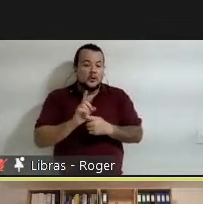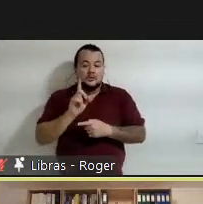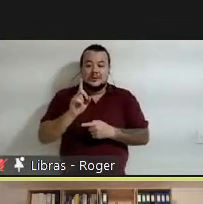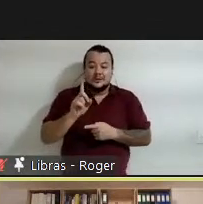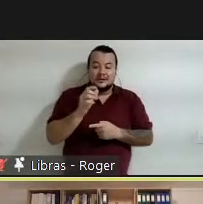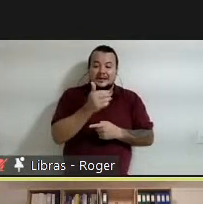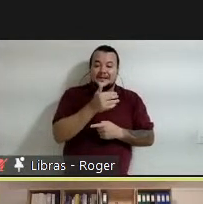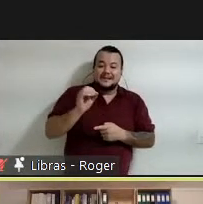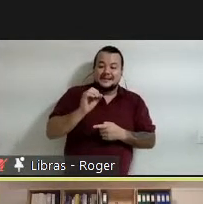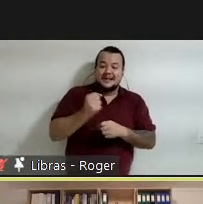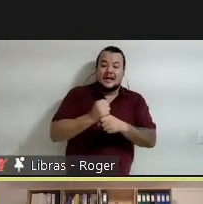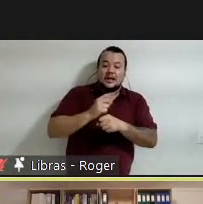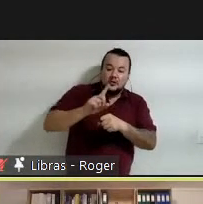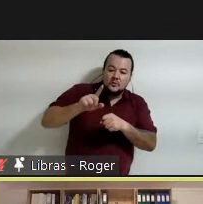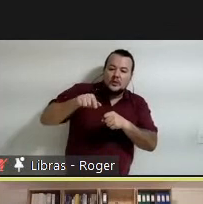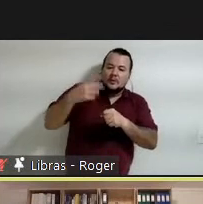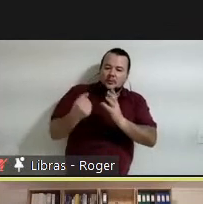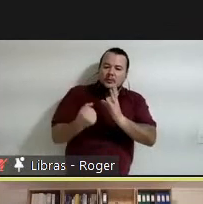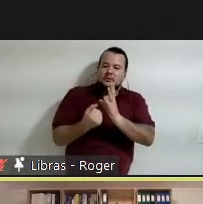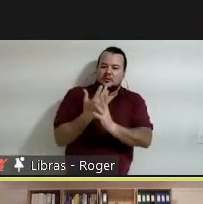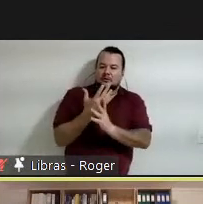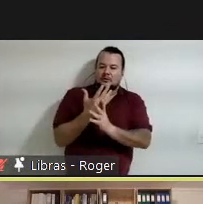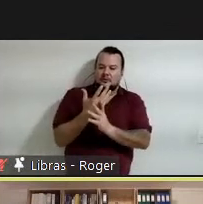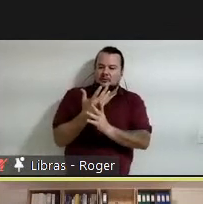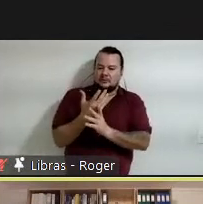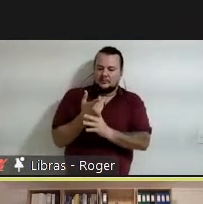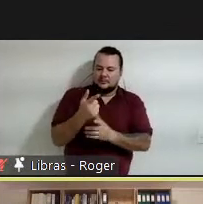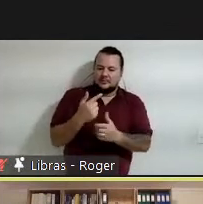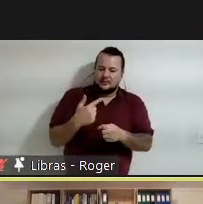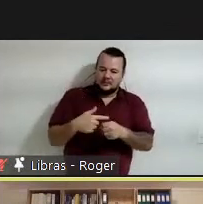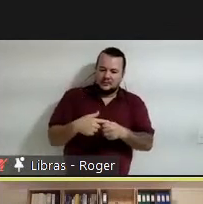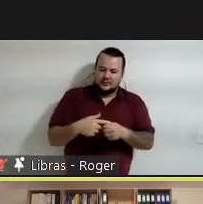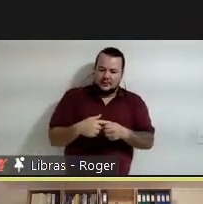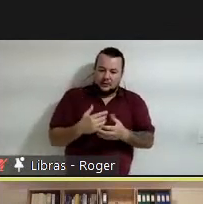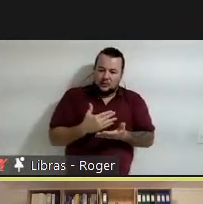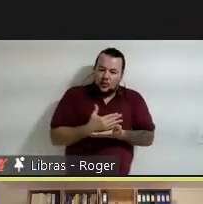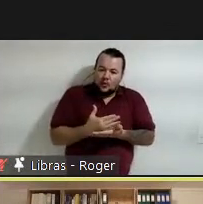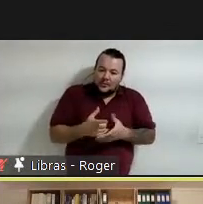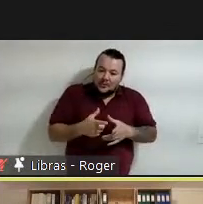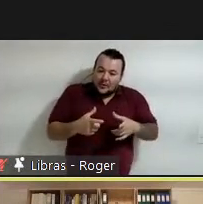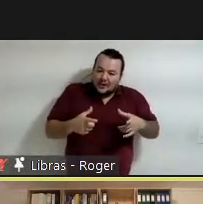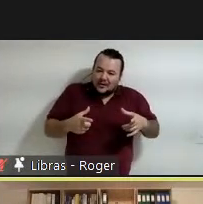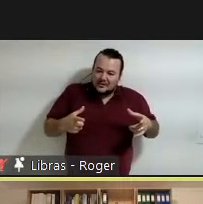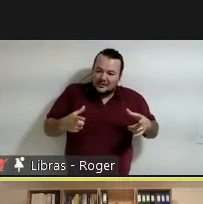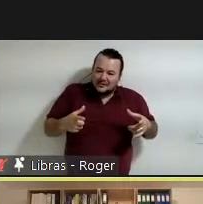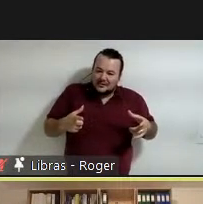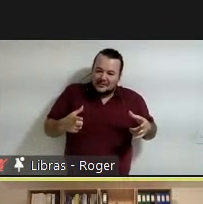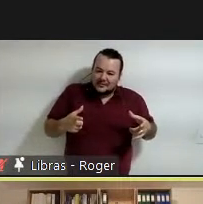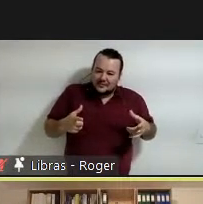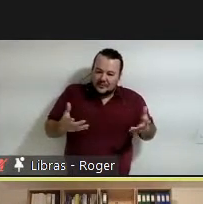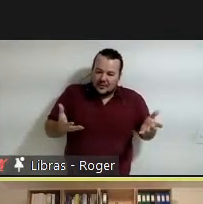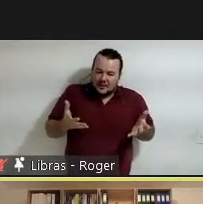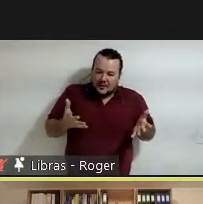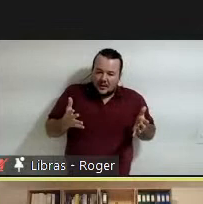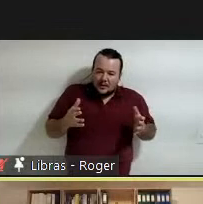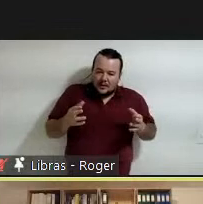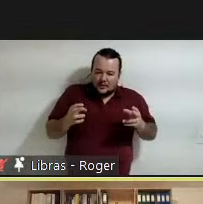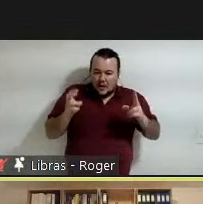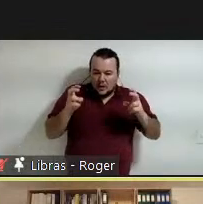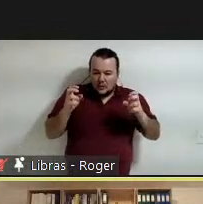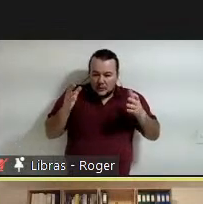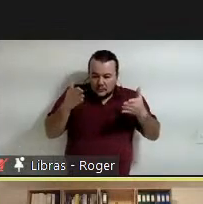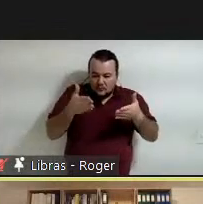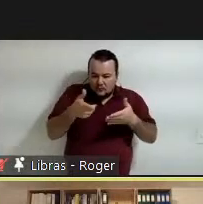exponentially, and this is the period that we're going to concentrate on. The structure of the city is immensely important to